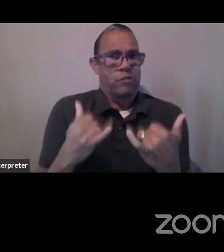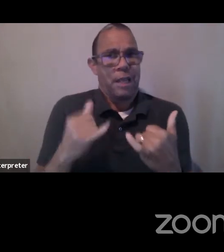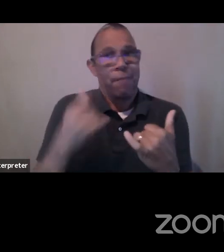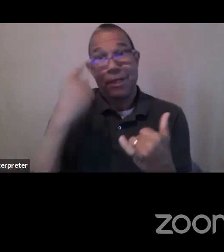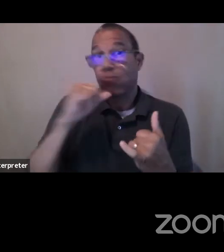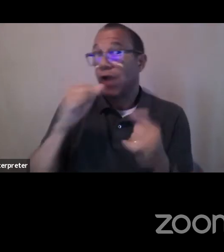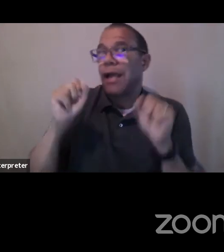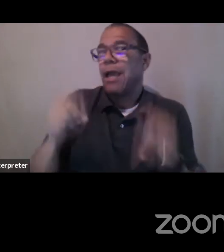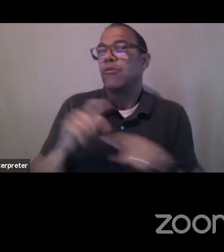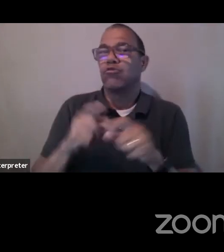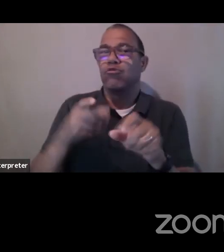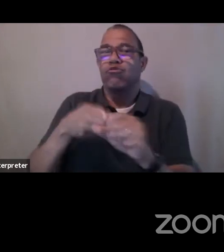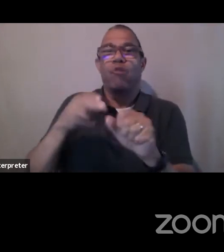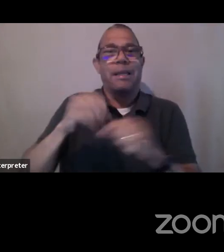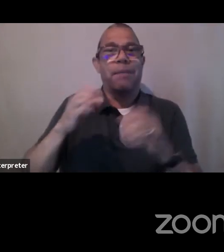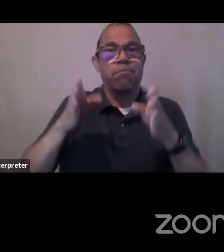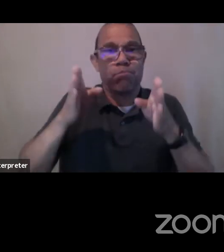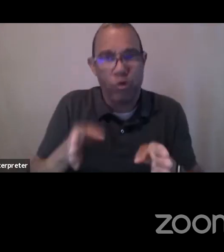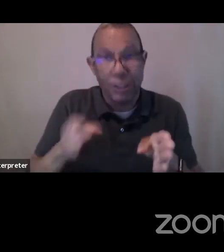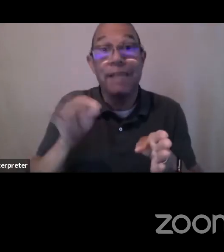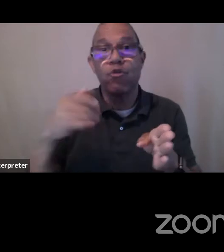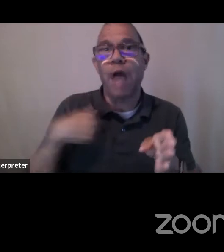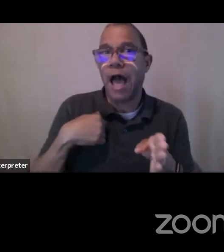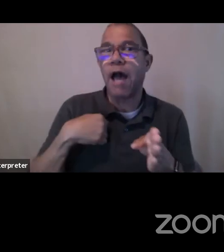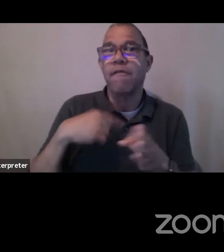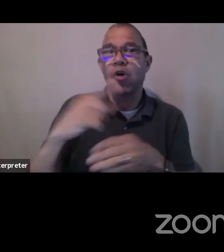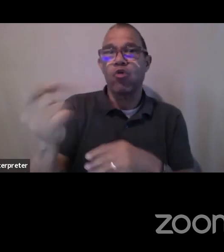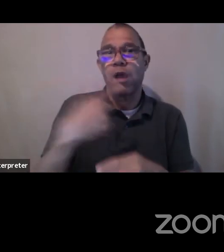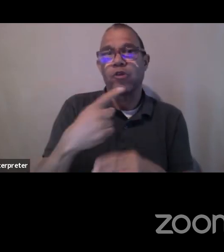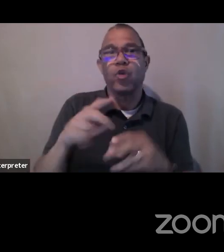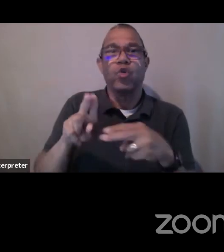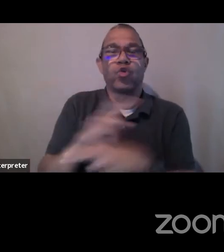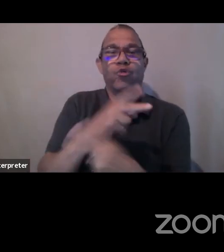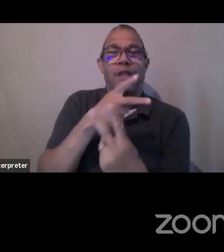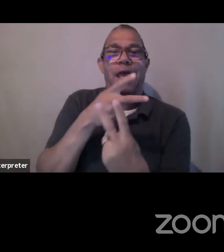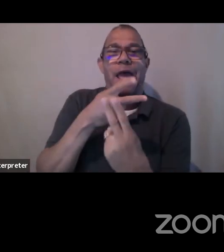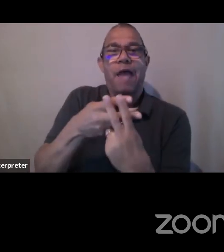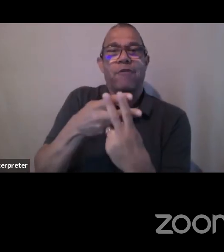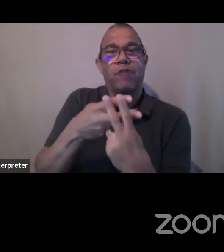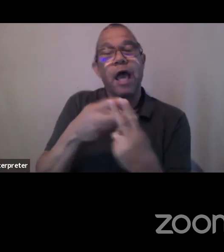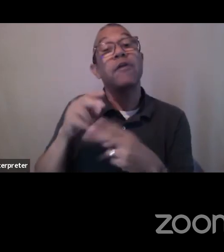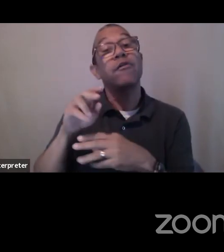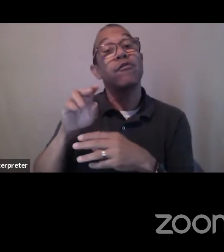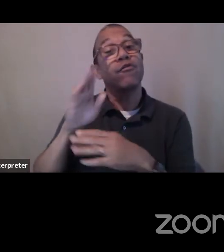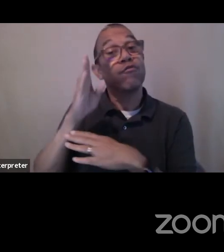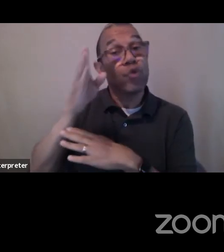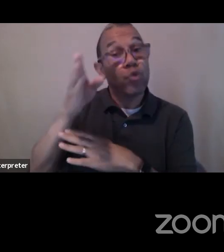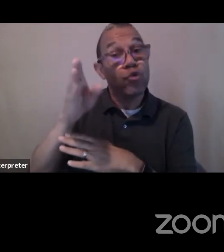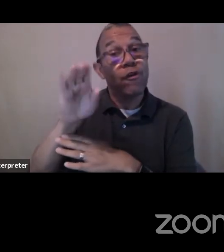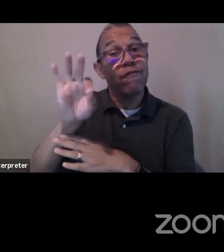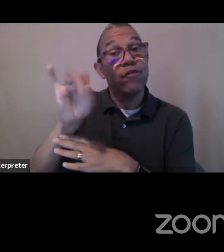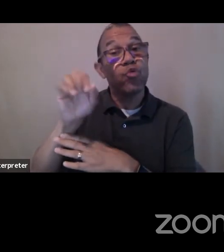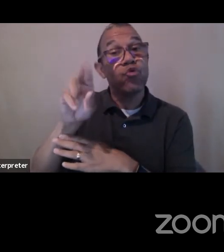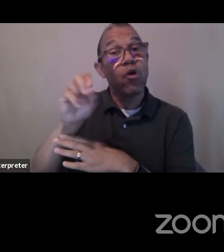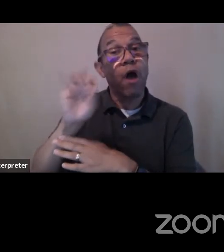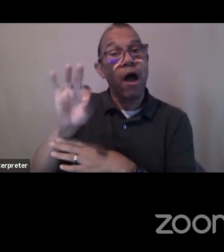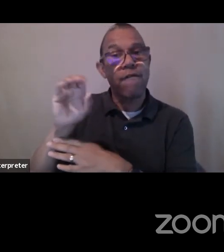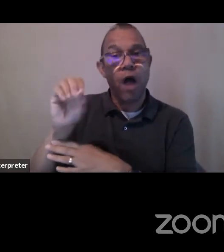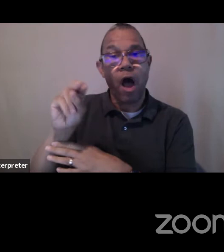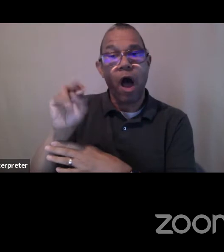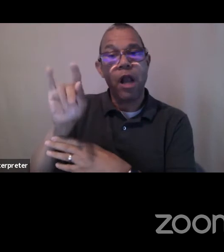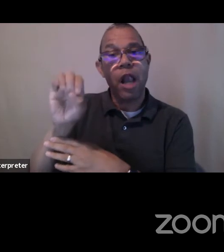please feel free to submit them using the hashtag, the future of online theatre. If you are watching on Facebook,